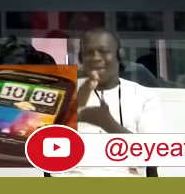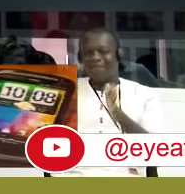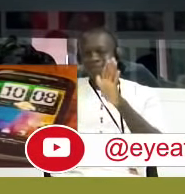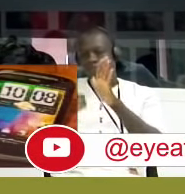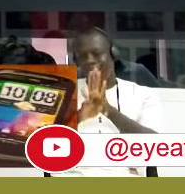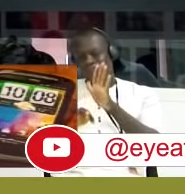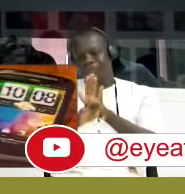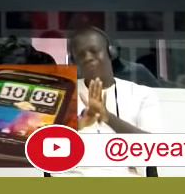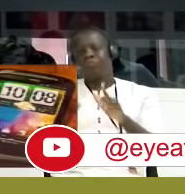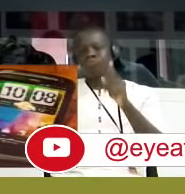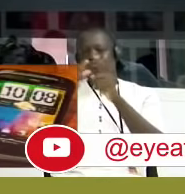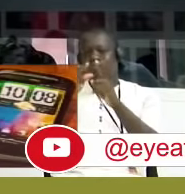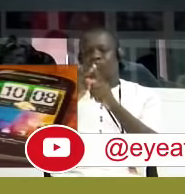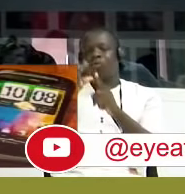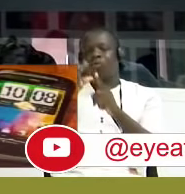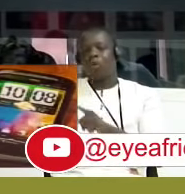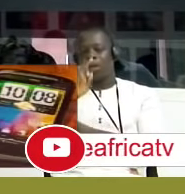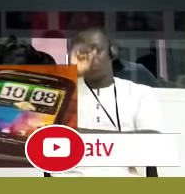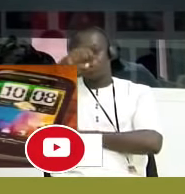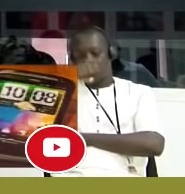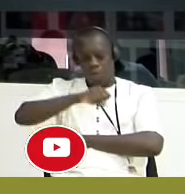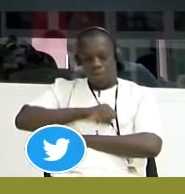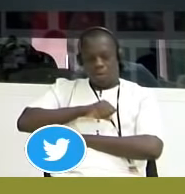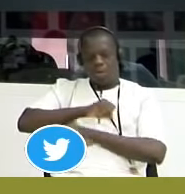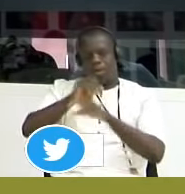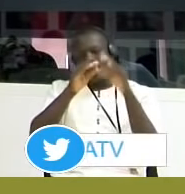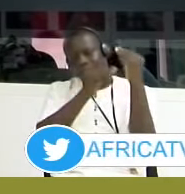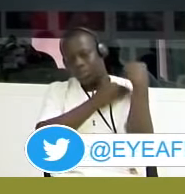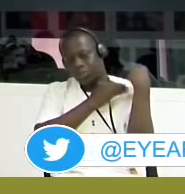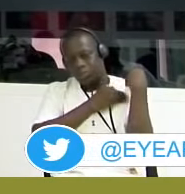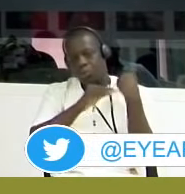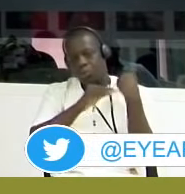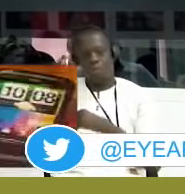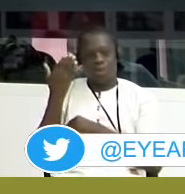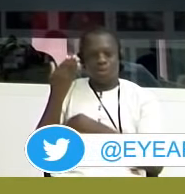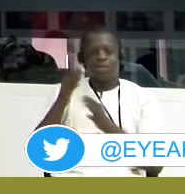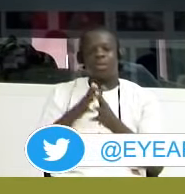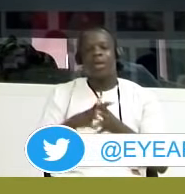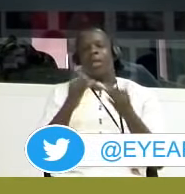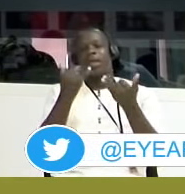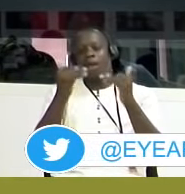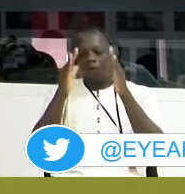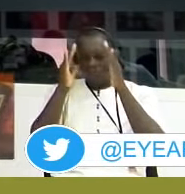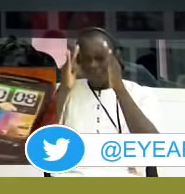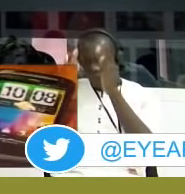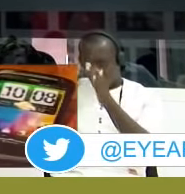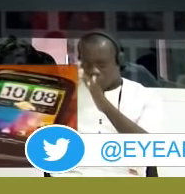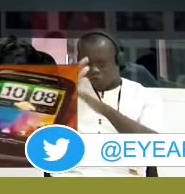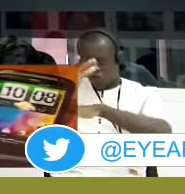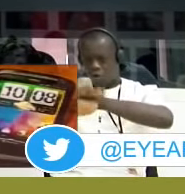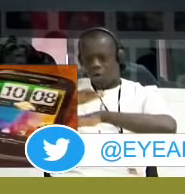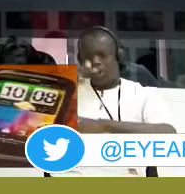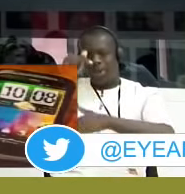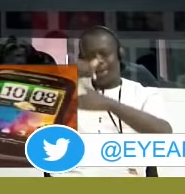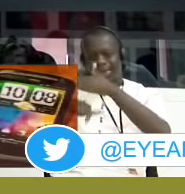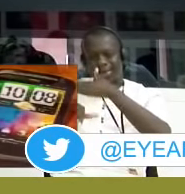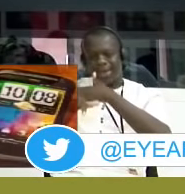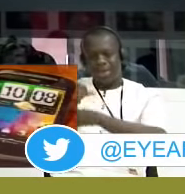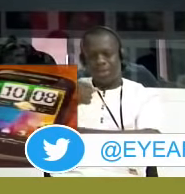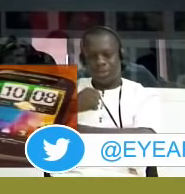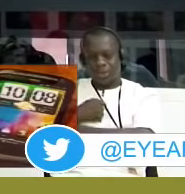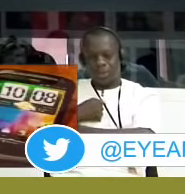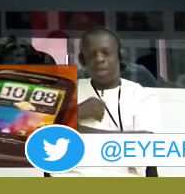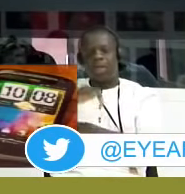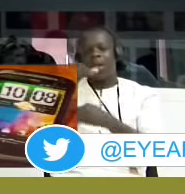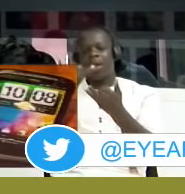responsibilities were in actual fact. So let's focus on the issue of internal security. Yes. Can you tell us about